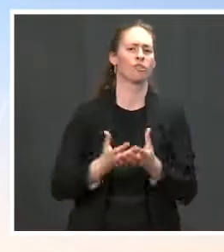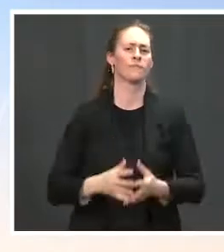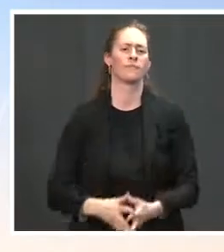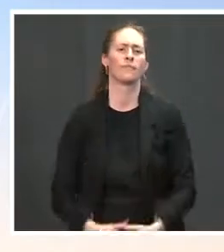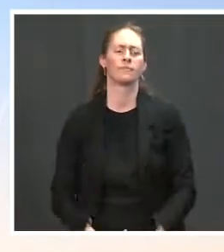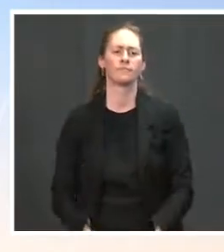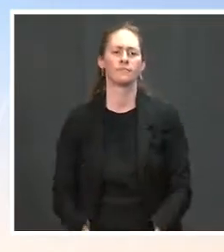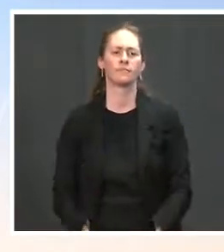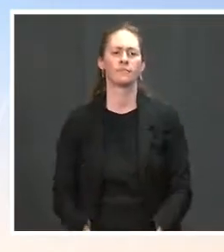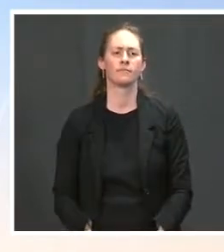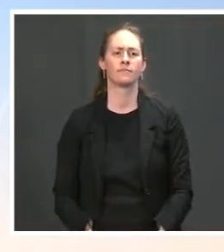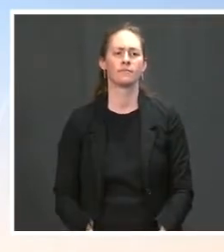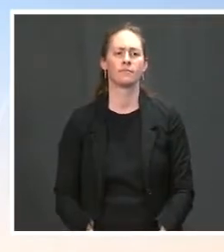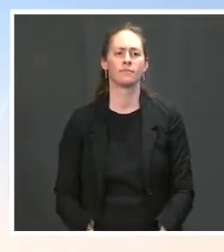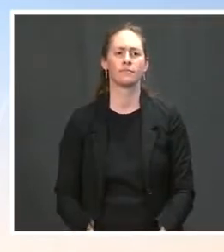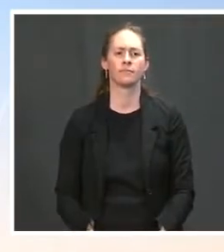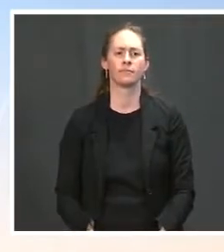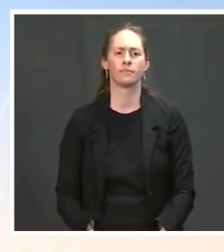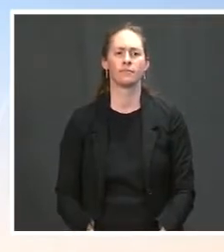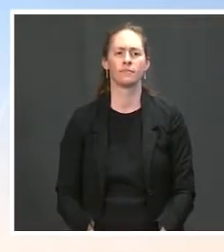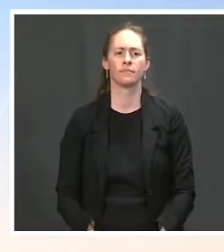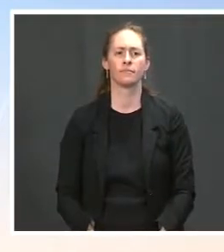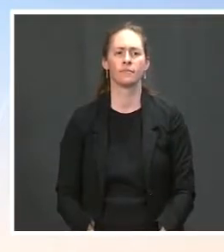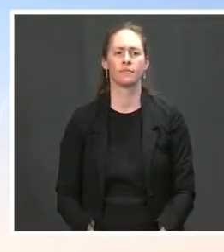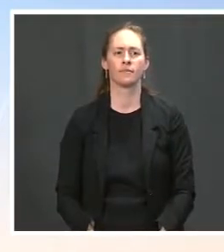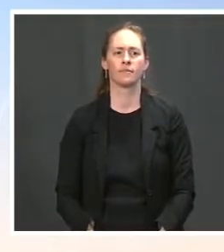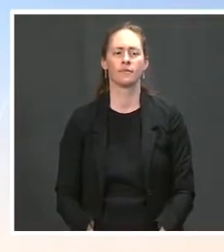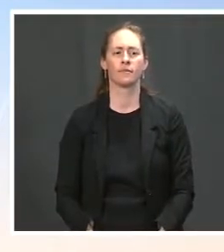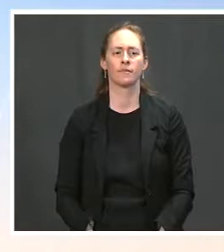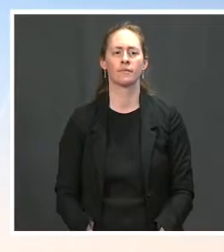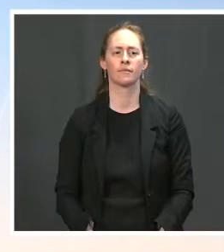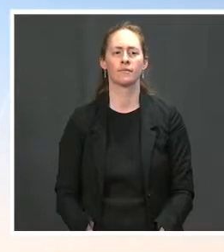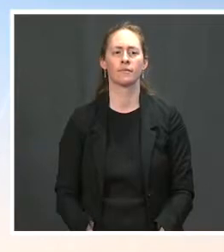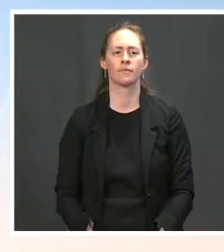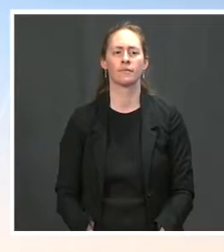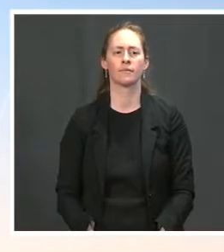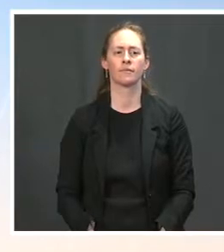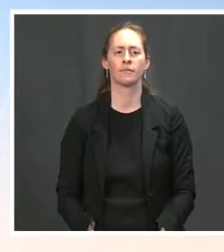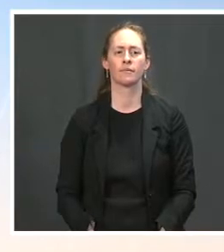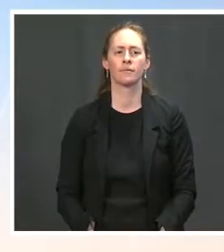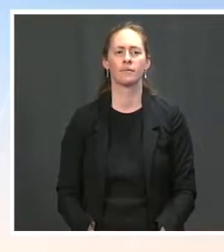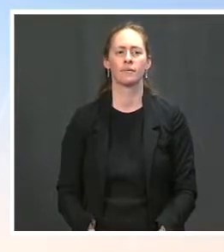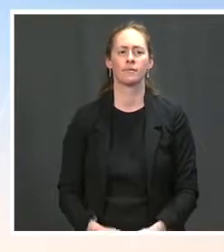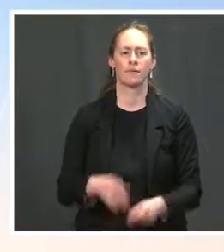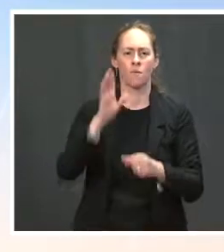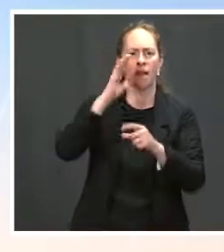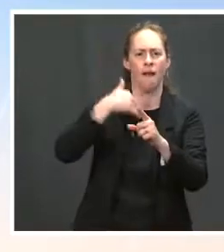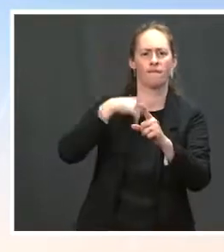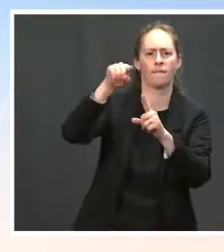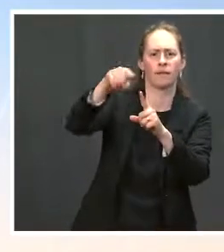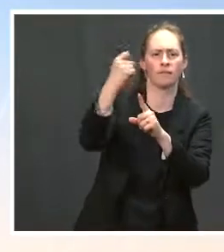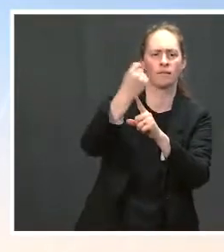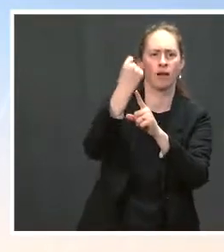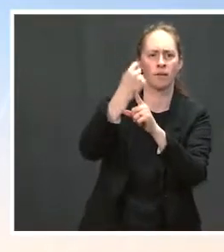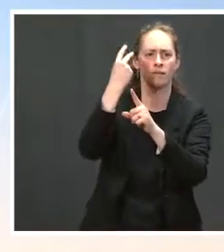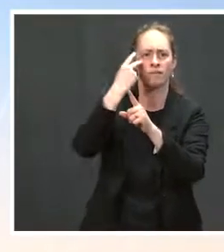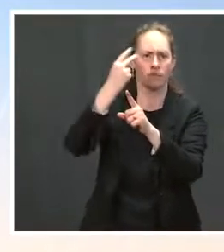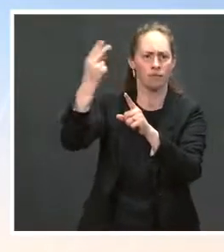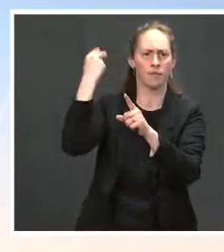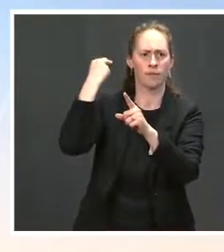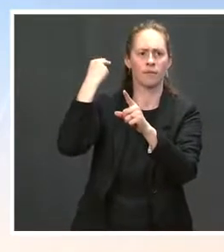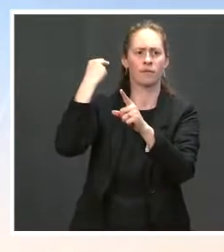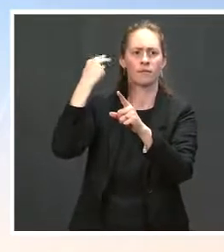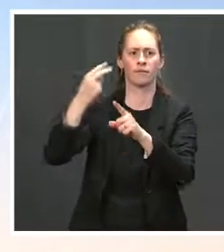the Armenian Genocide Remembrance Day. Adam Schiff and a group of about 100